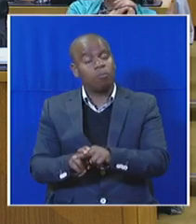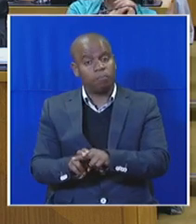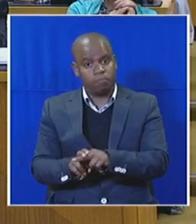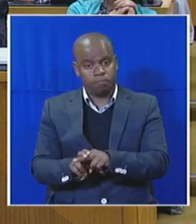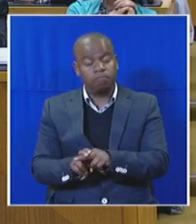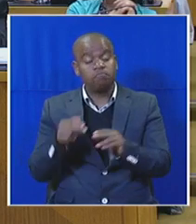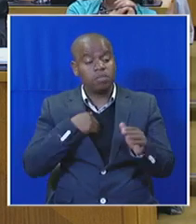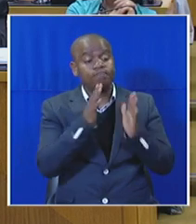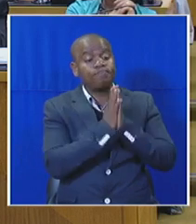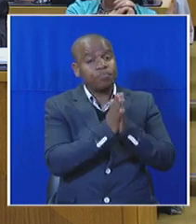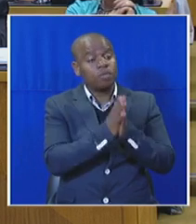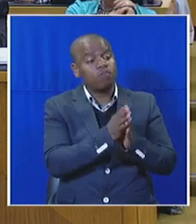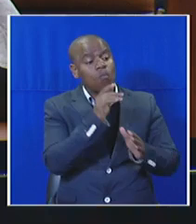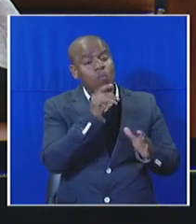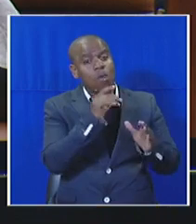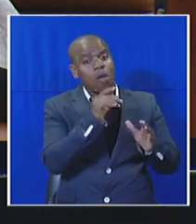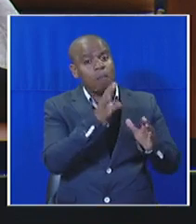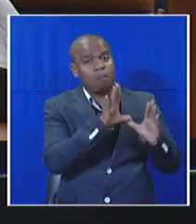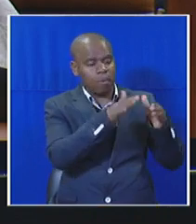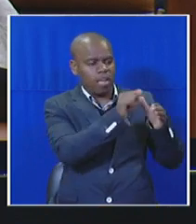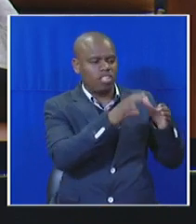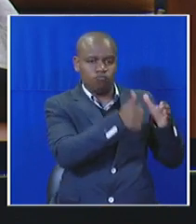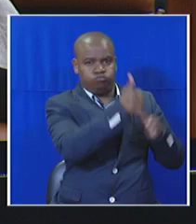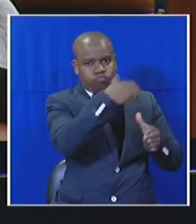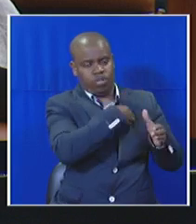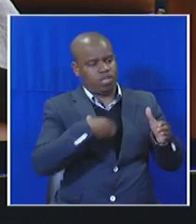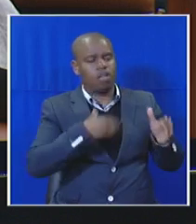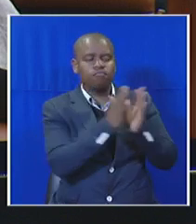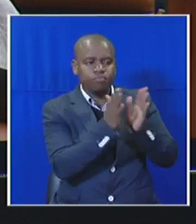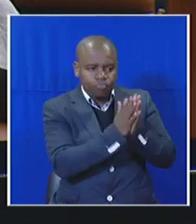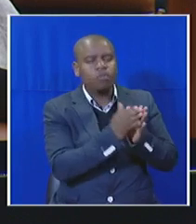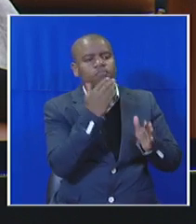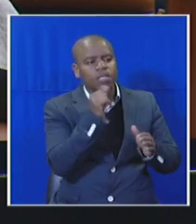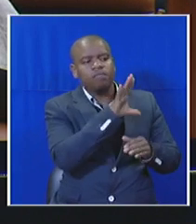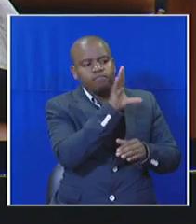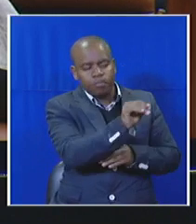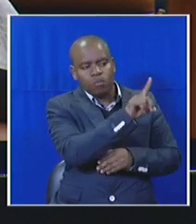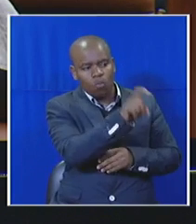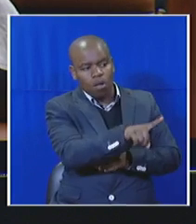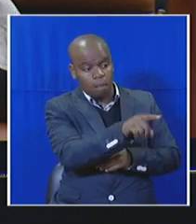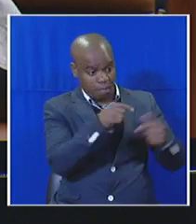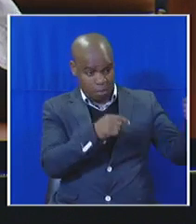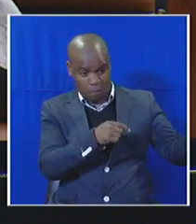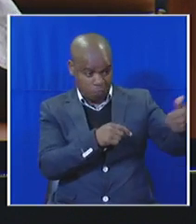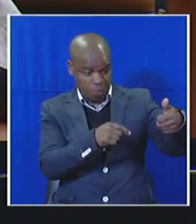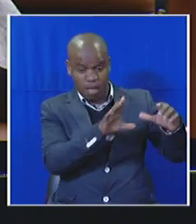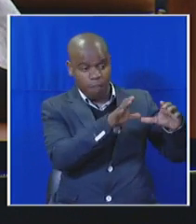president of the ANC. Please take a seat, Honorable Maimane. Can the ANC pay for Nkandla then?